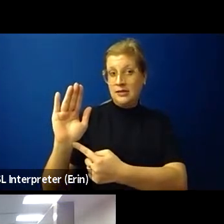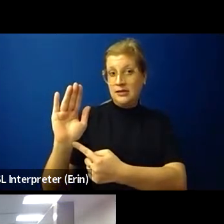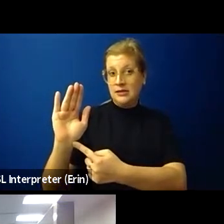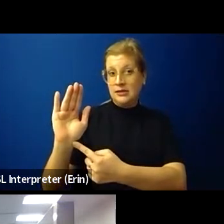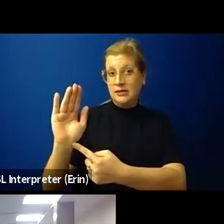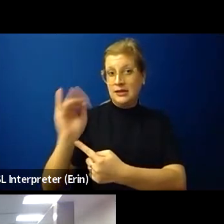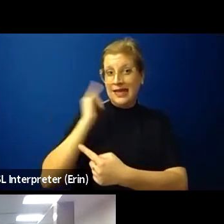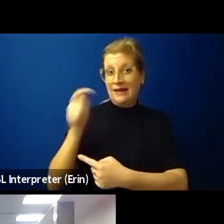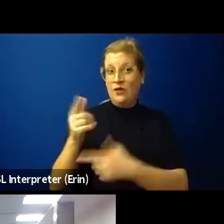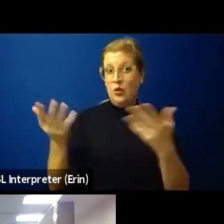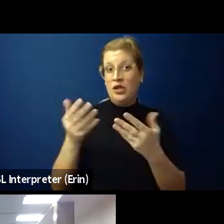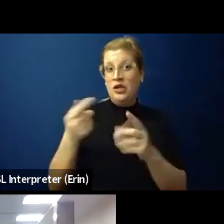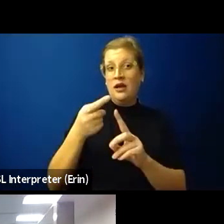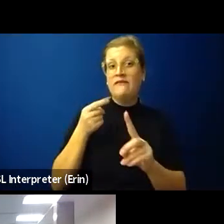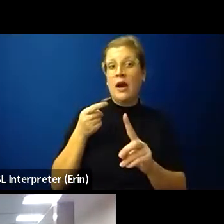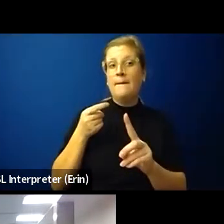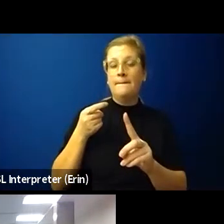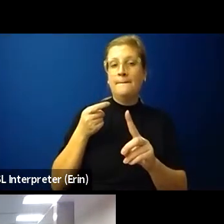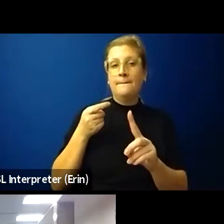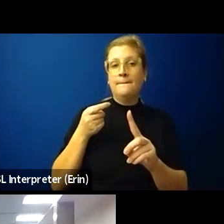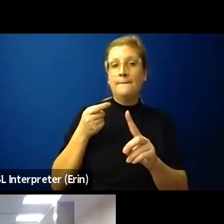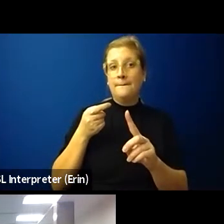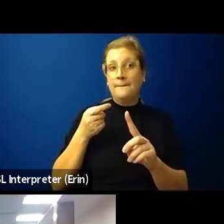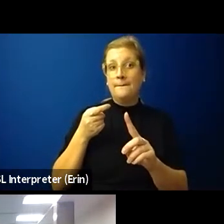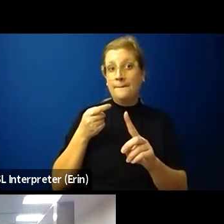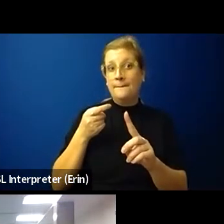are here from the